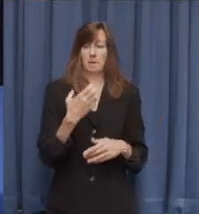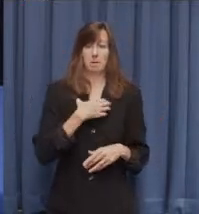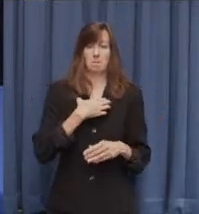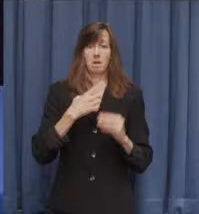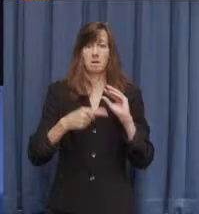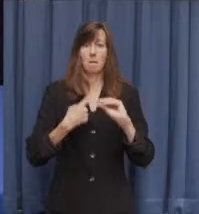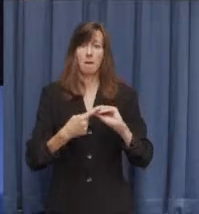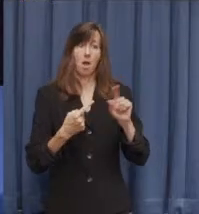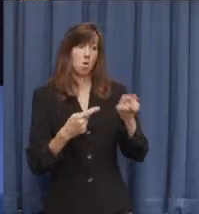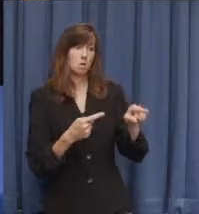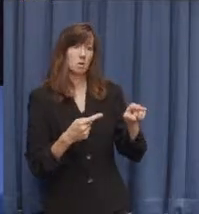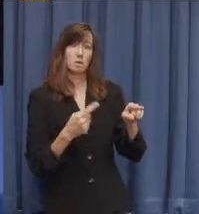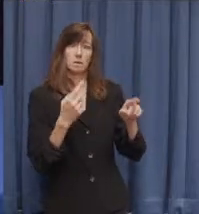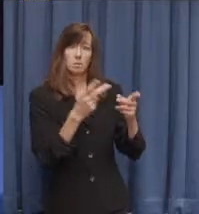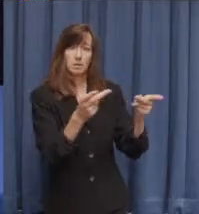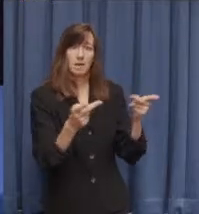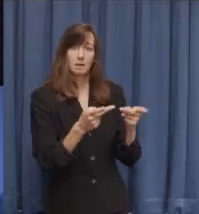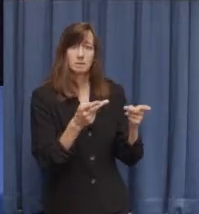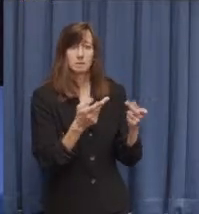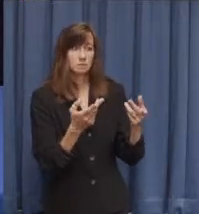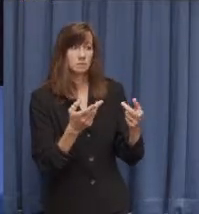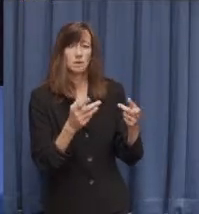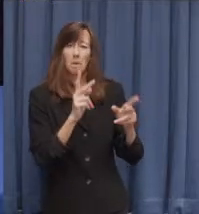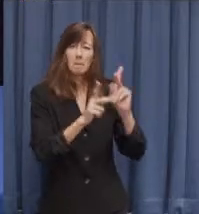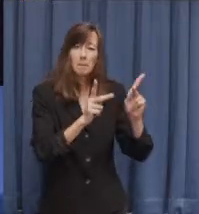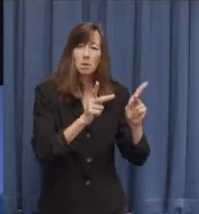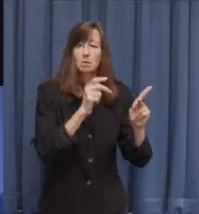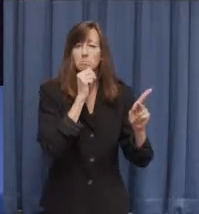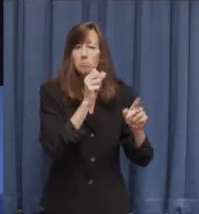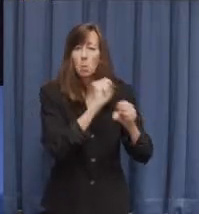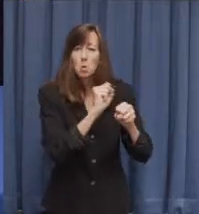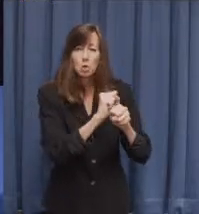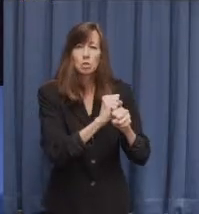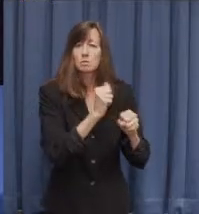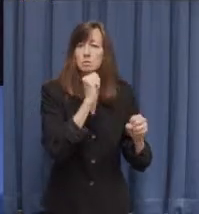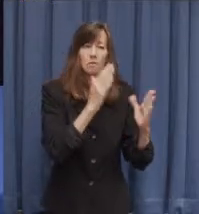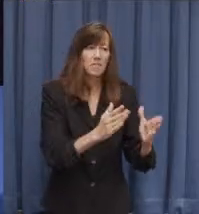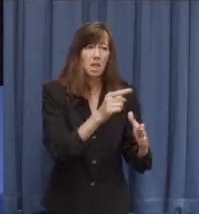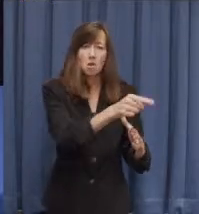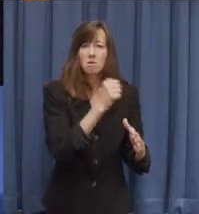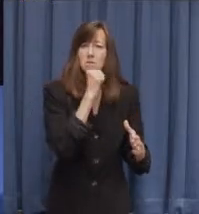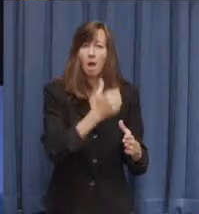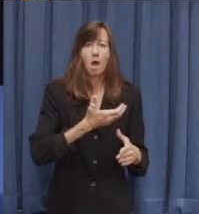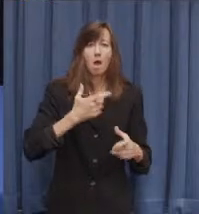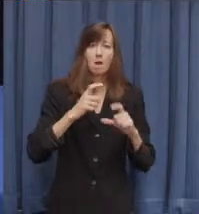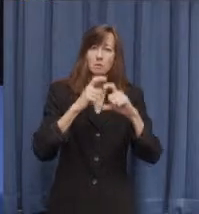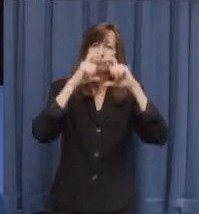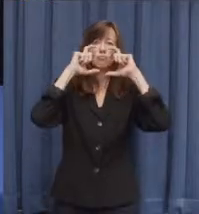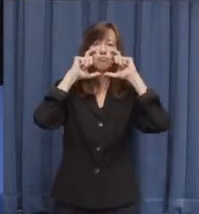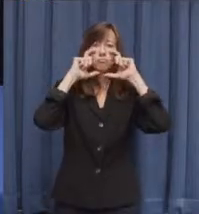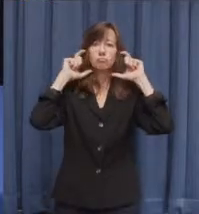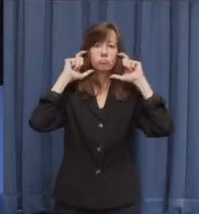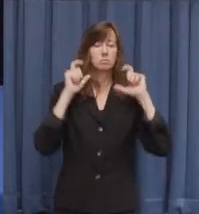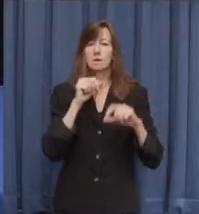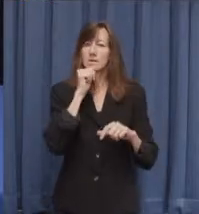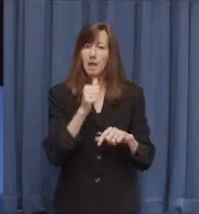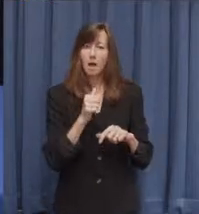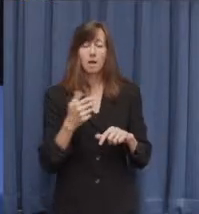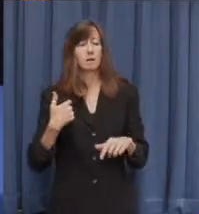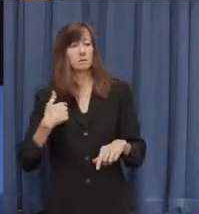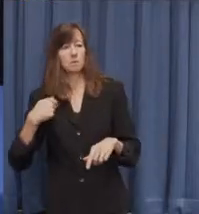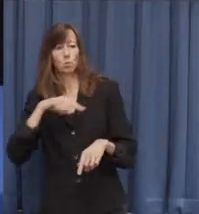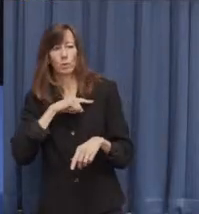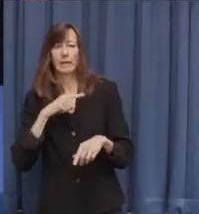of, probably hundreds of times at this point in response to complaints. It may mean just picking up the phone and making a call to them